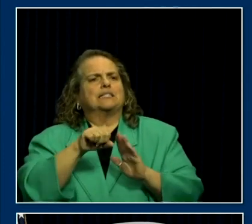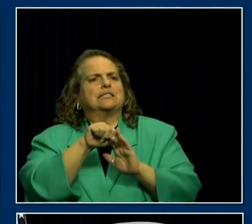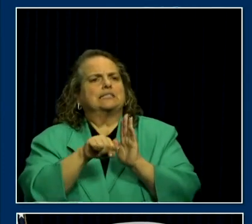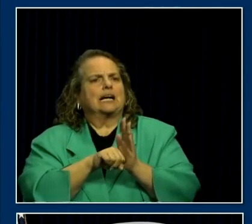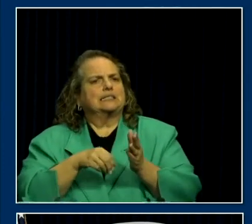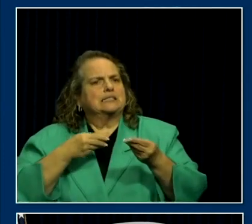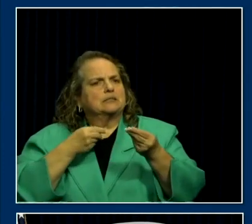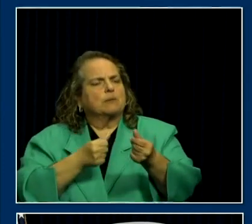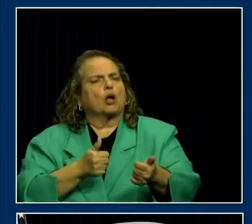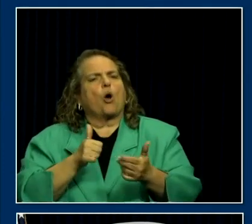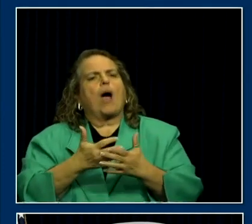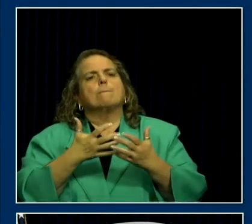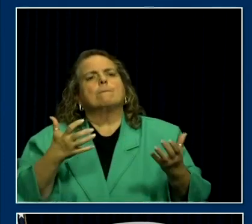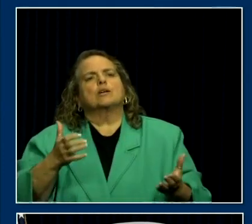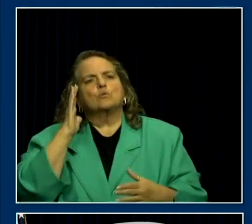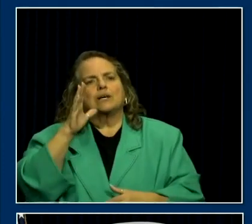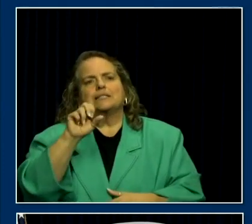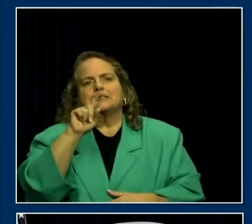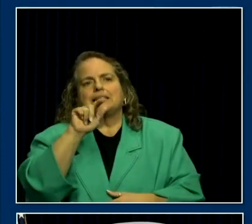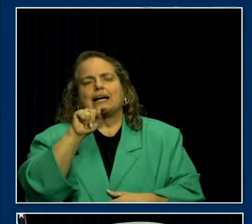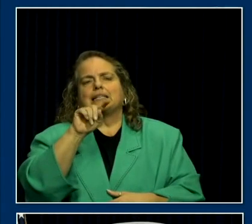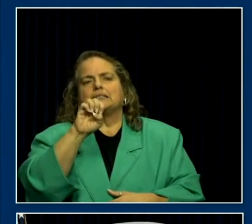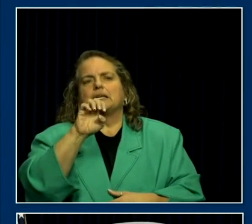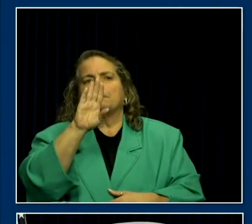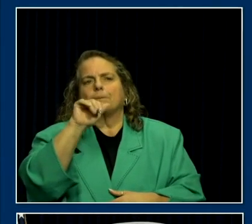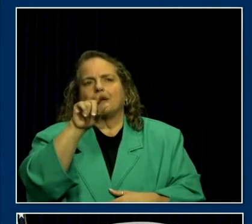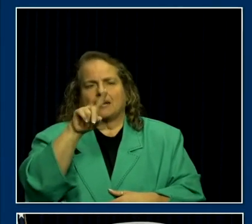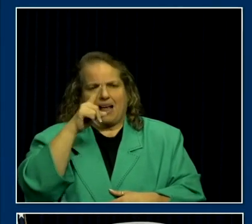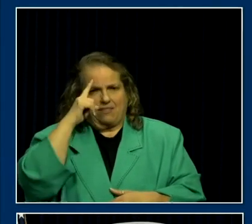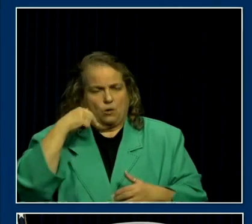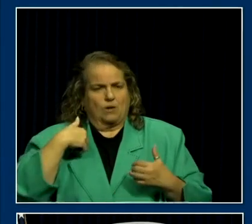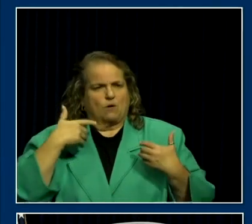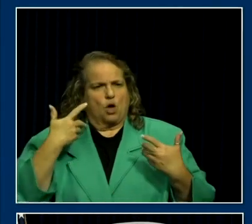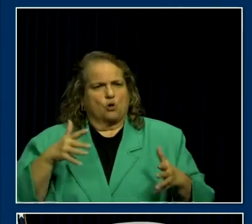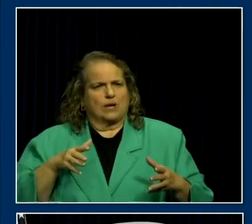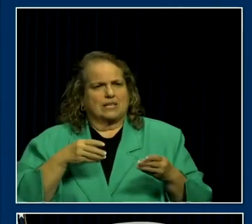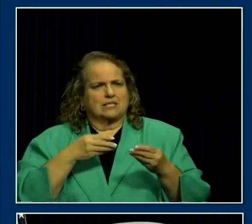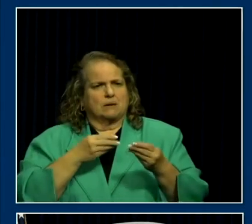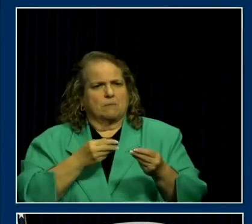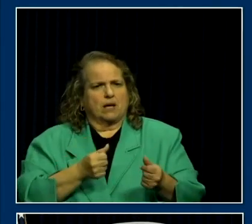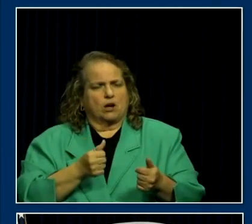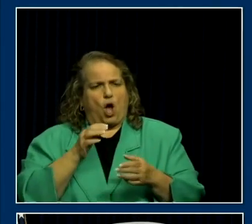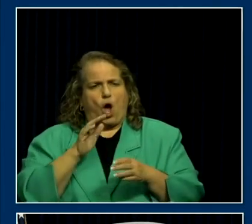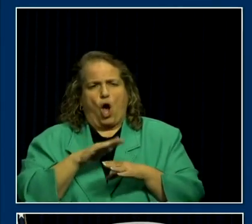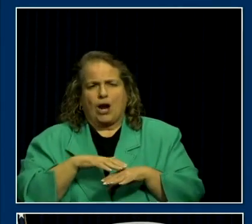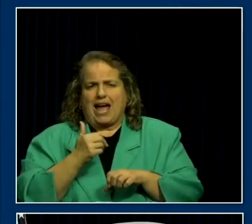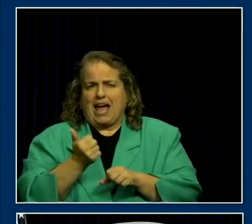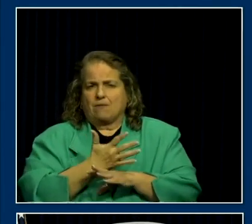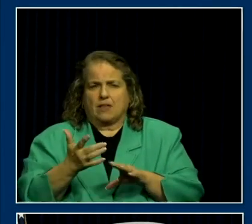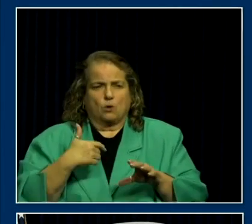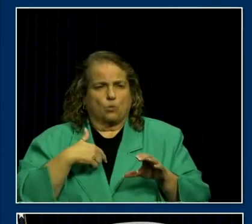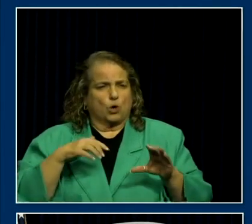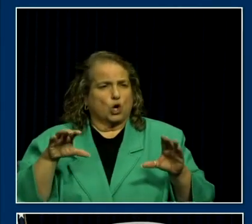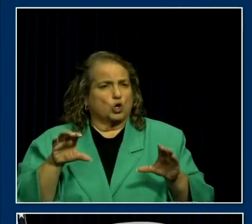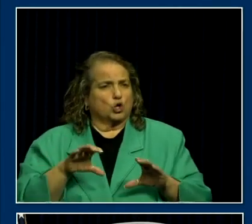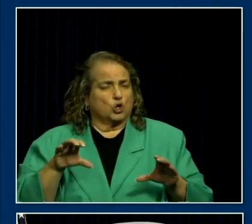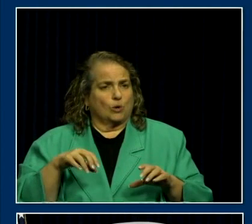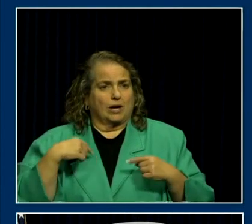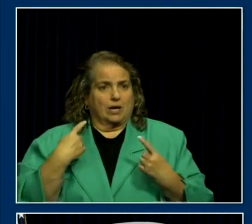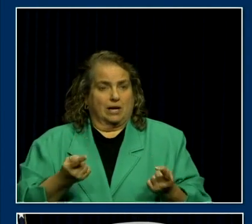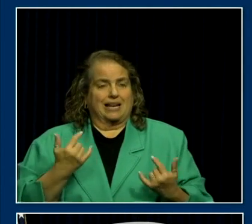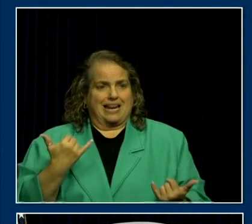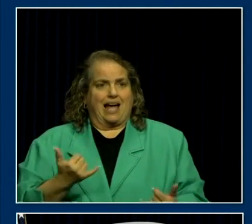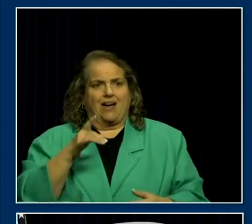or plans to bid to obtain for it? I believe that we have already spent on everything we're doing,